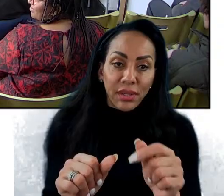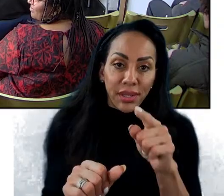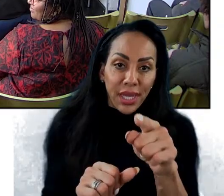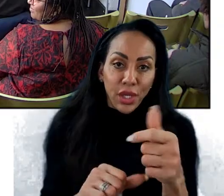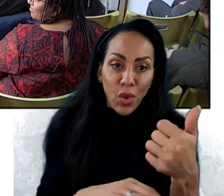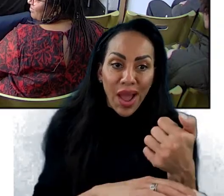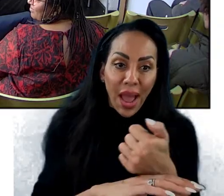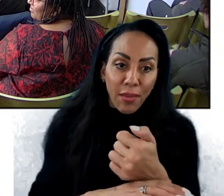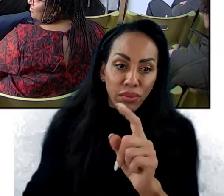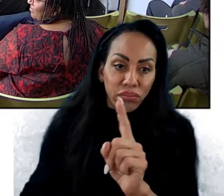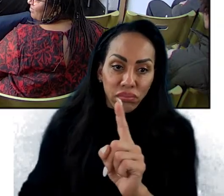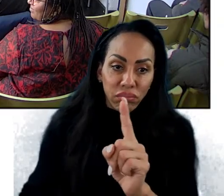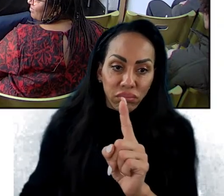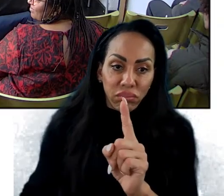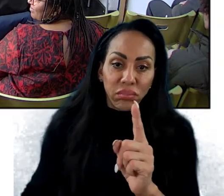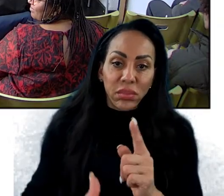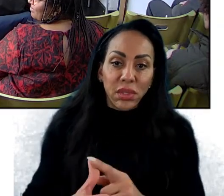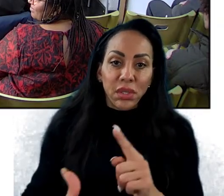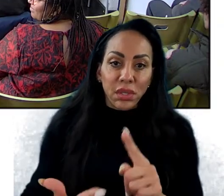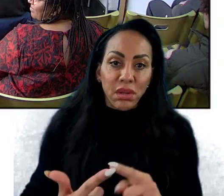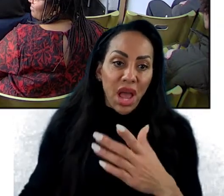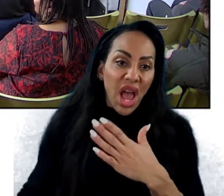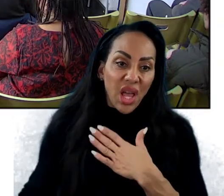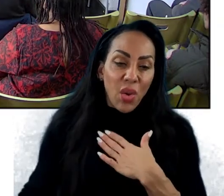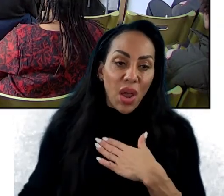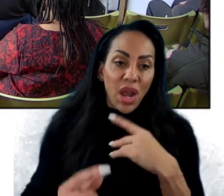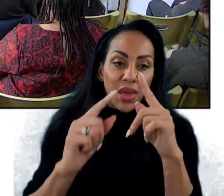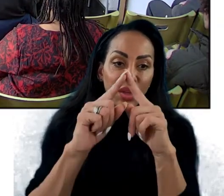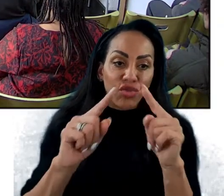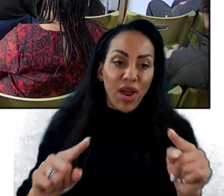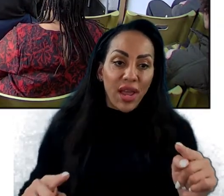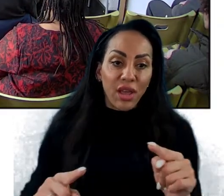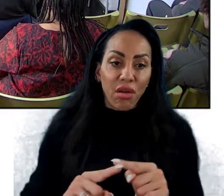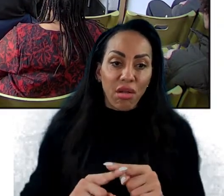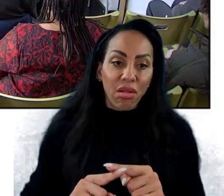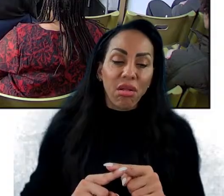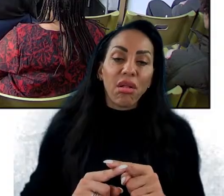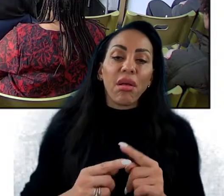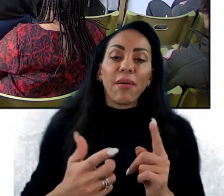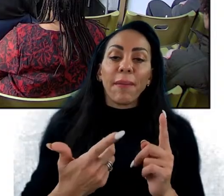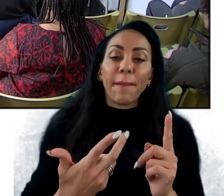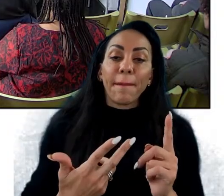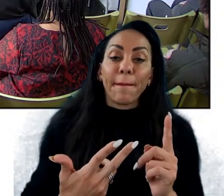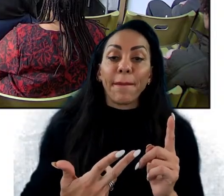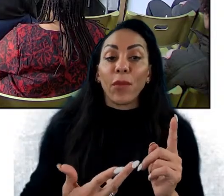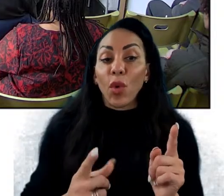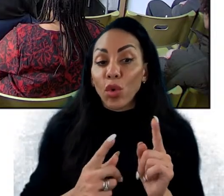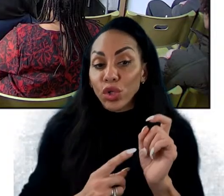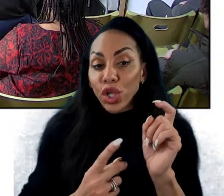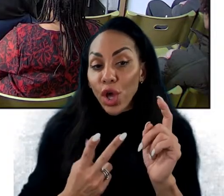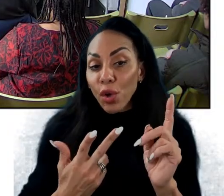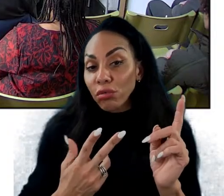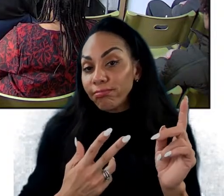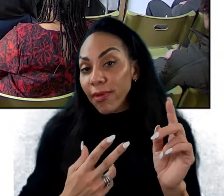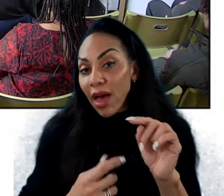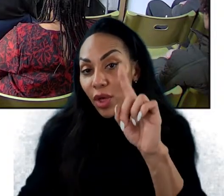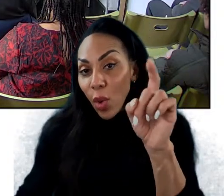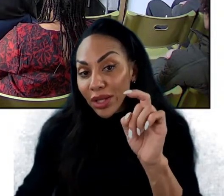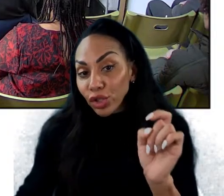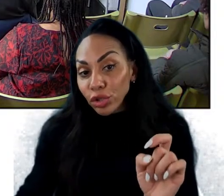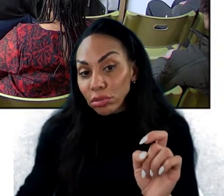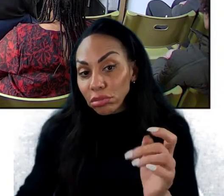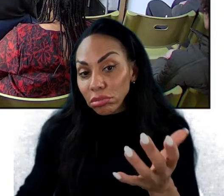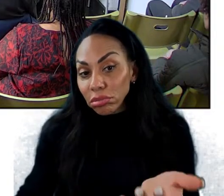I really like the look of the triangle, just from looking at it. And the second is, I'd love if you could talk a bit more about how